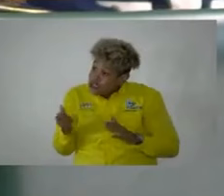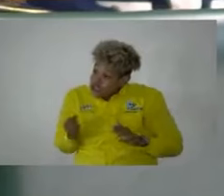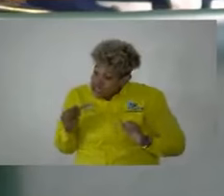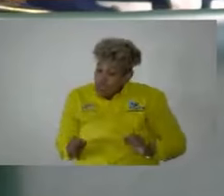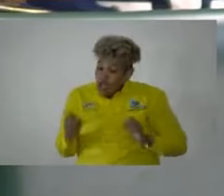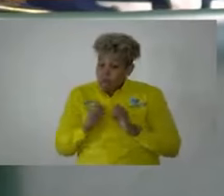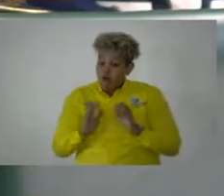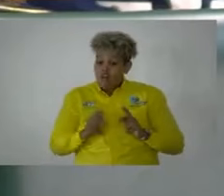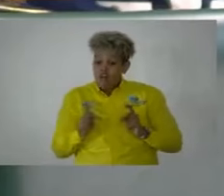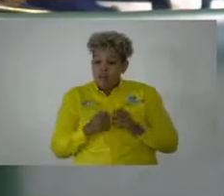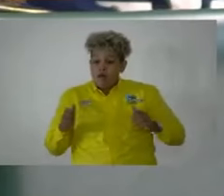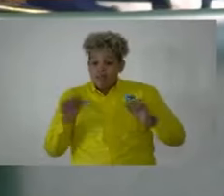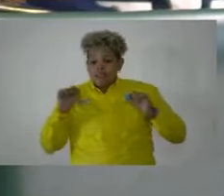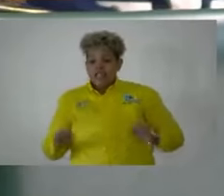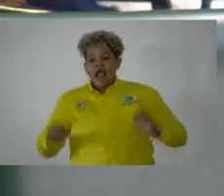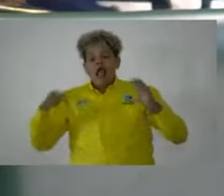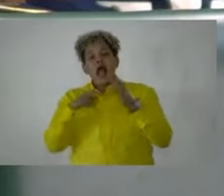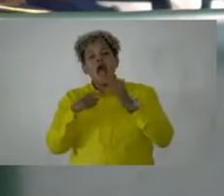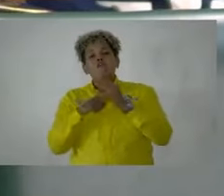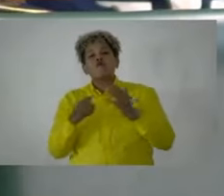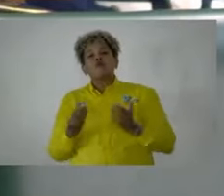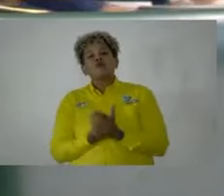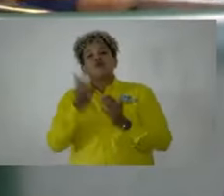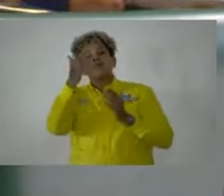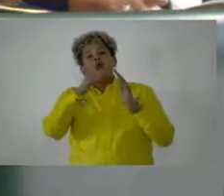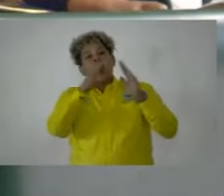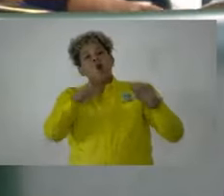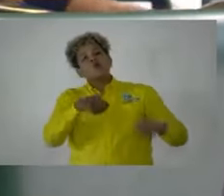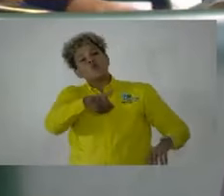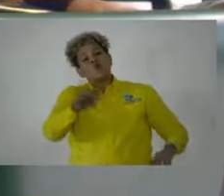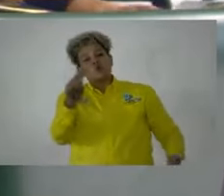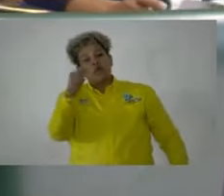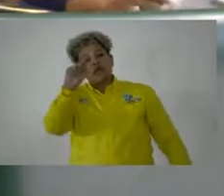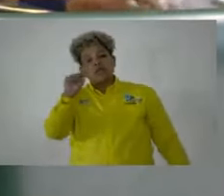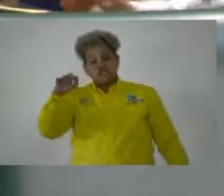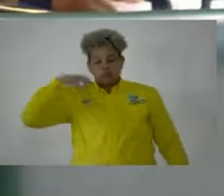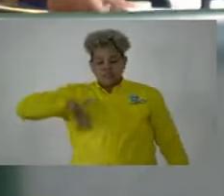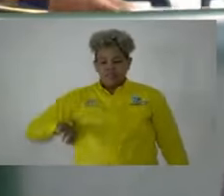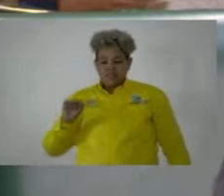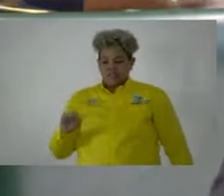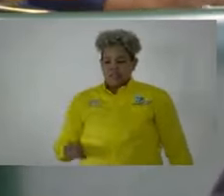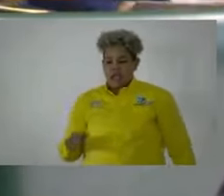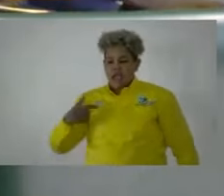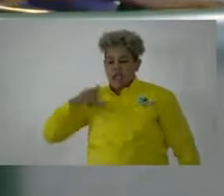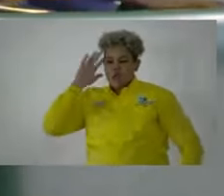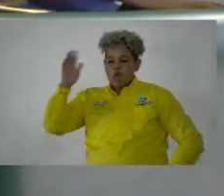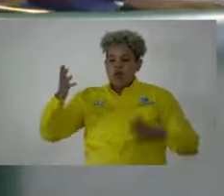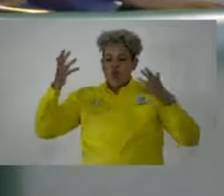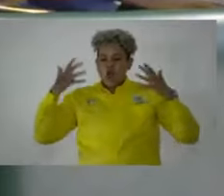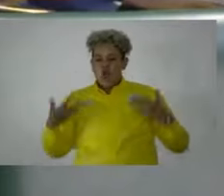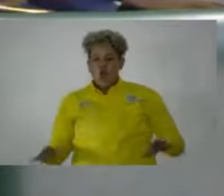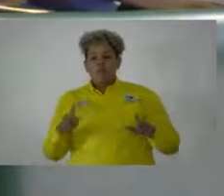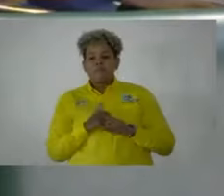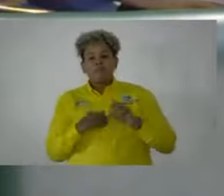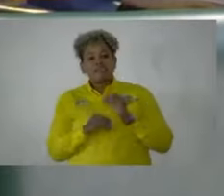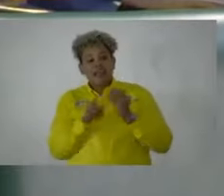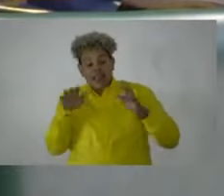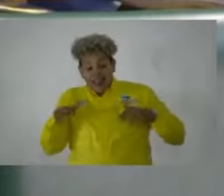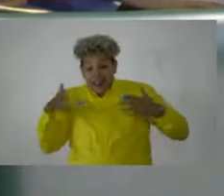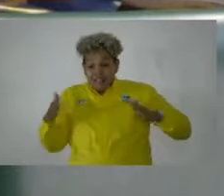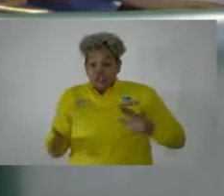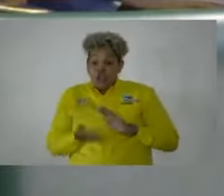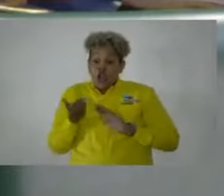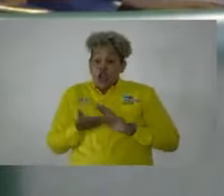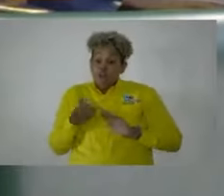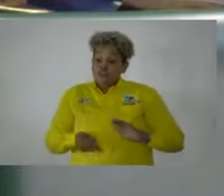of our population can afford to acquire a home using their NHT benefits. And we will complete the unfinished